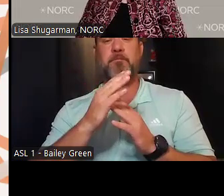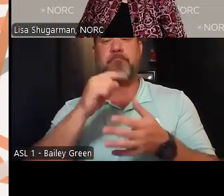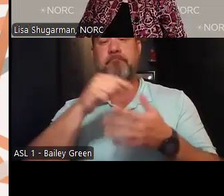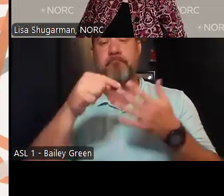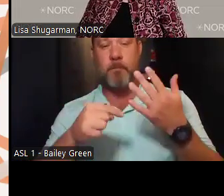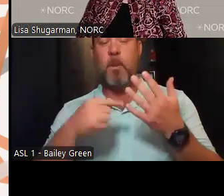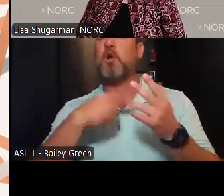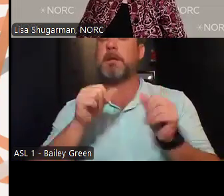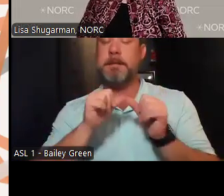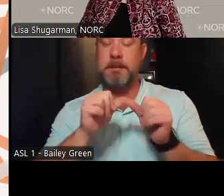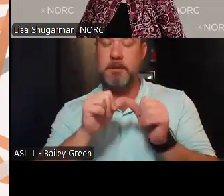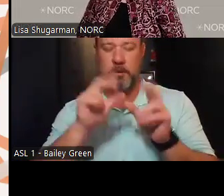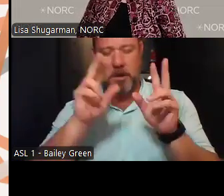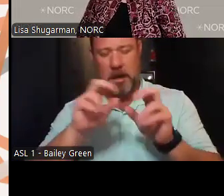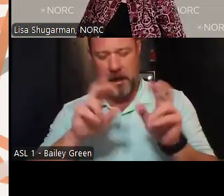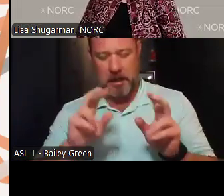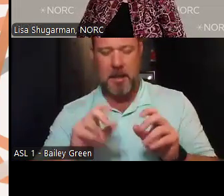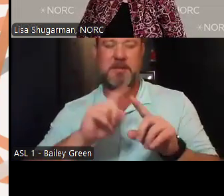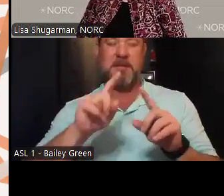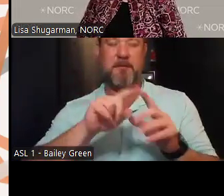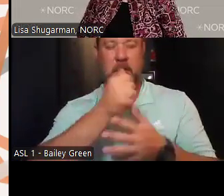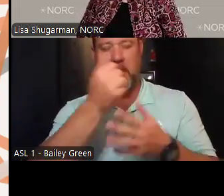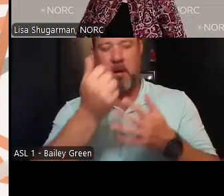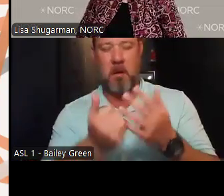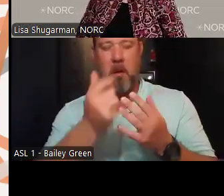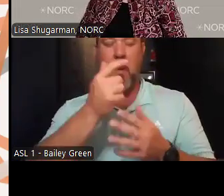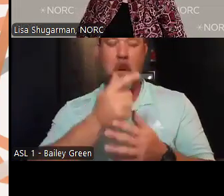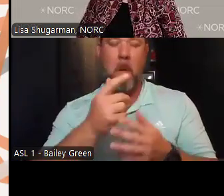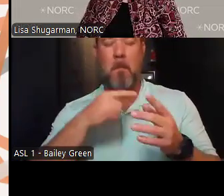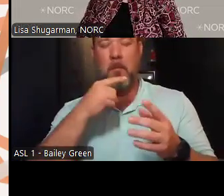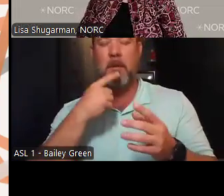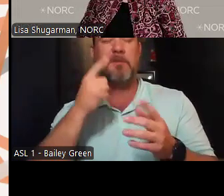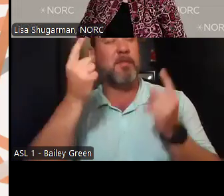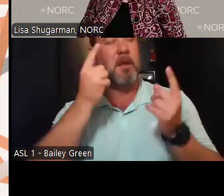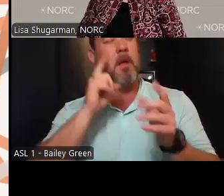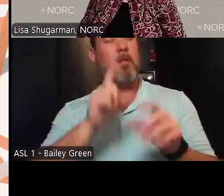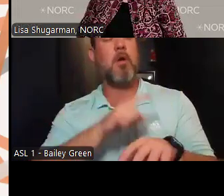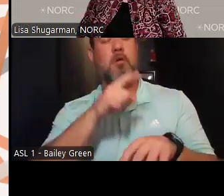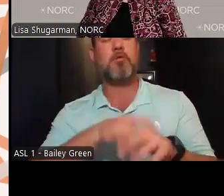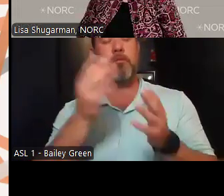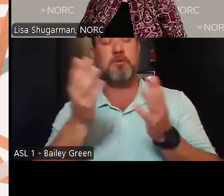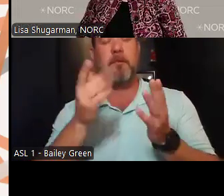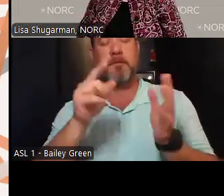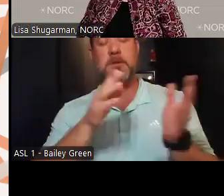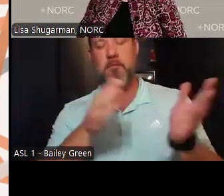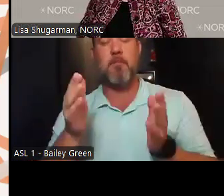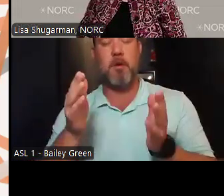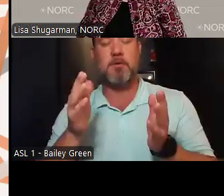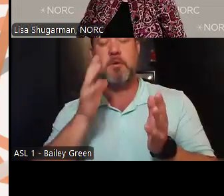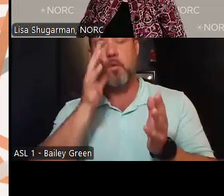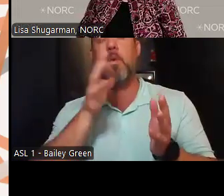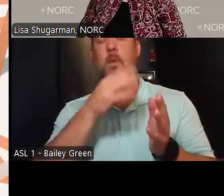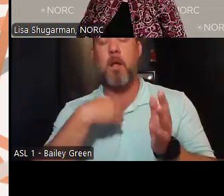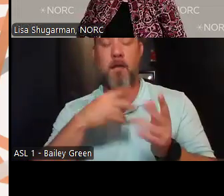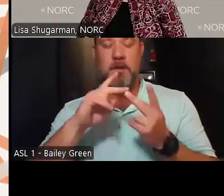the data further to look at how different subpopulations think about long-term services and supports in their preparation. We will be fielding